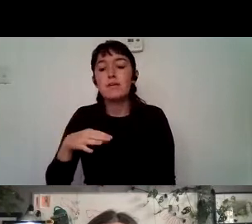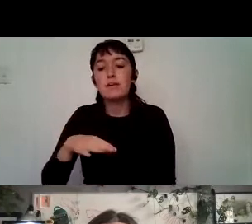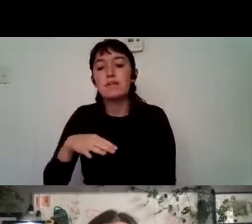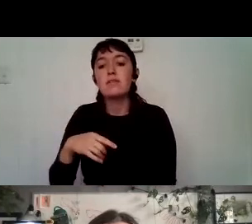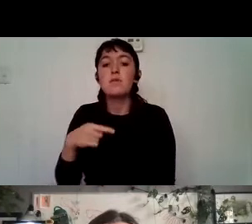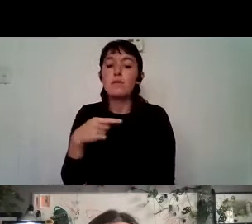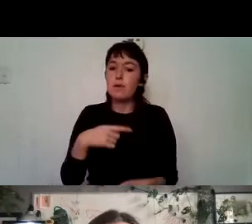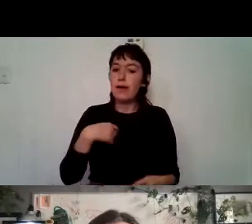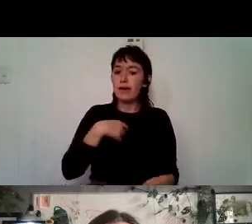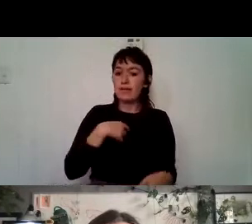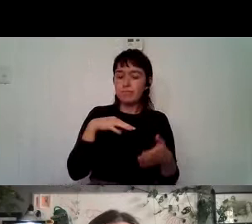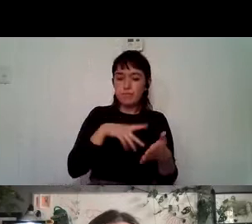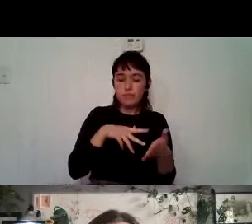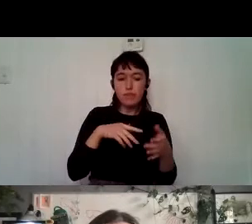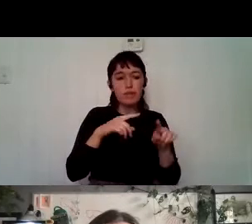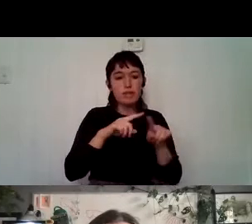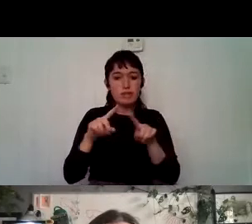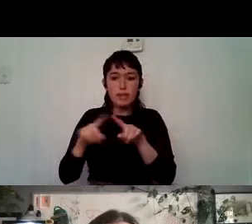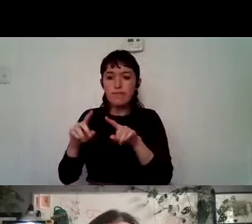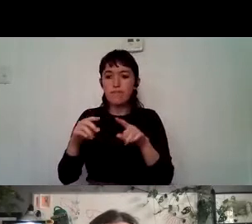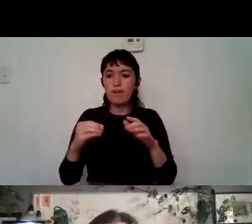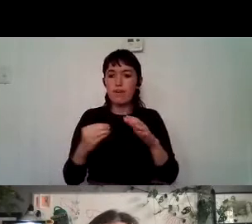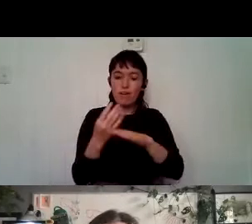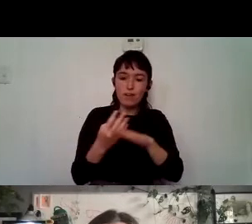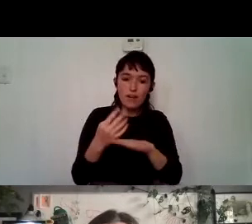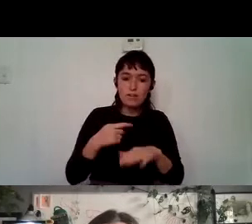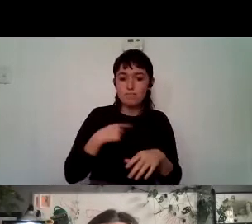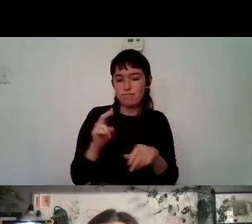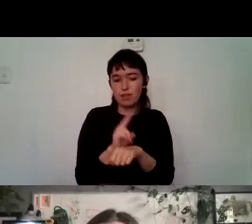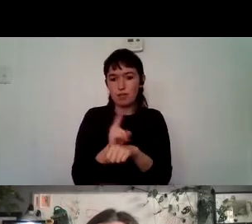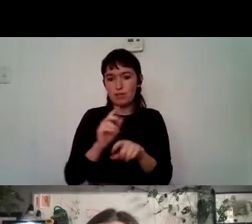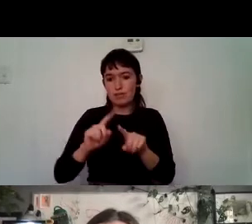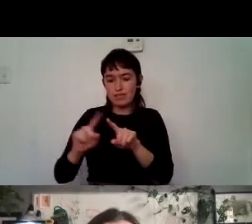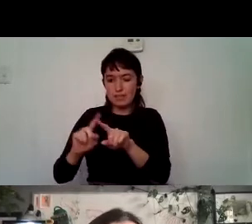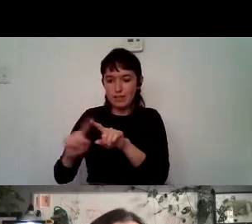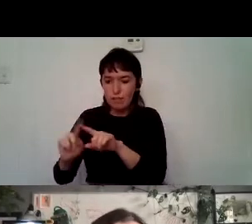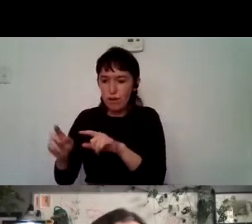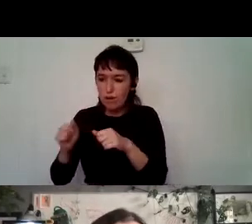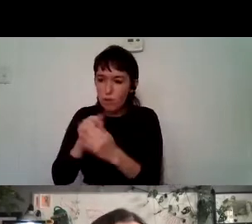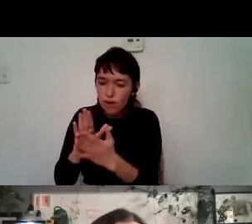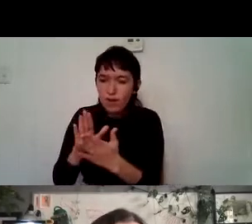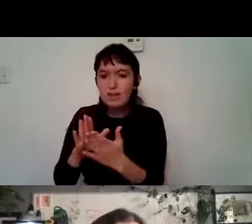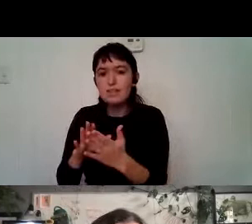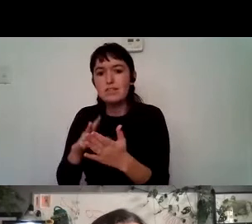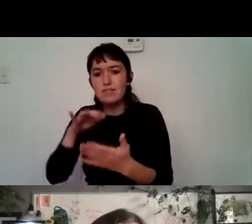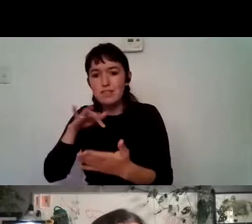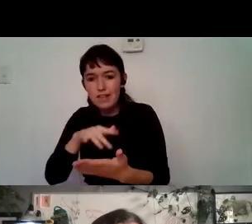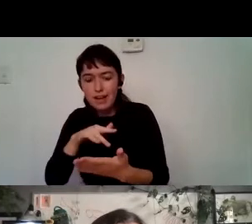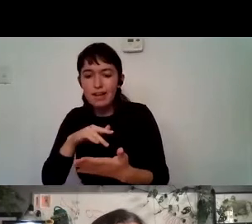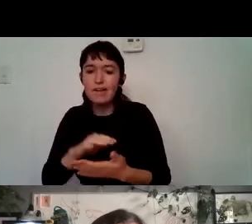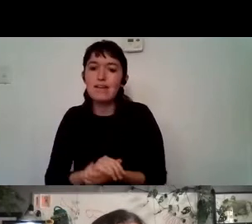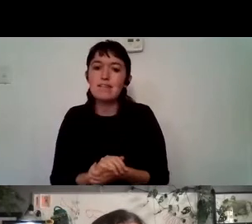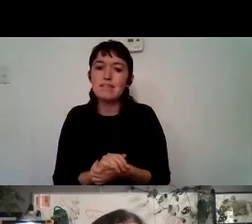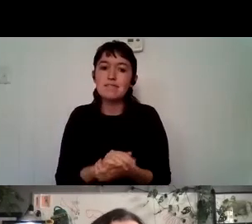volcanoes, and I use several ways of getting to them. Sometimes my favorite way is